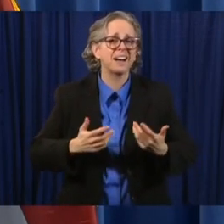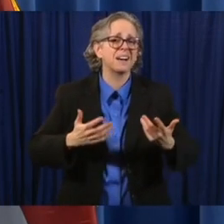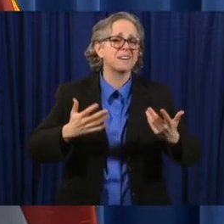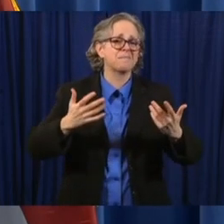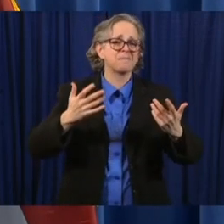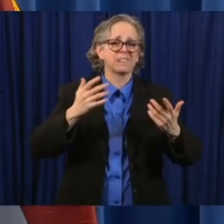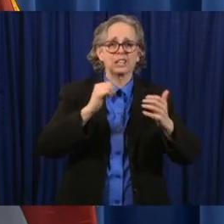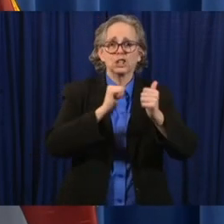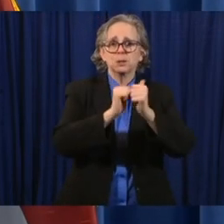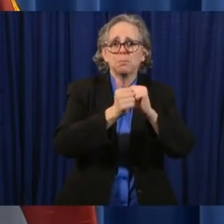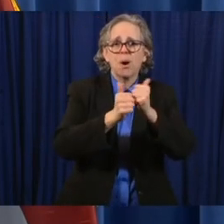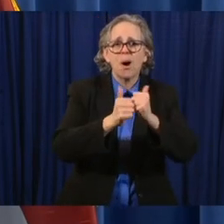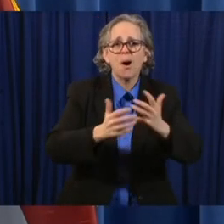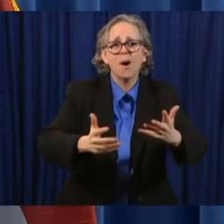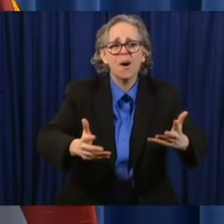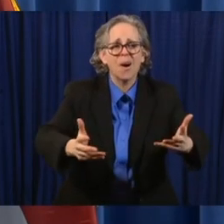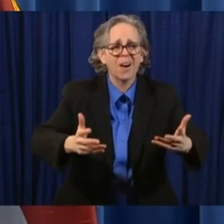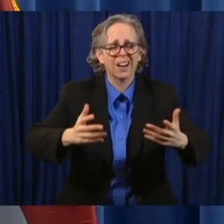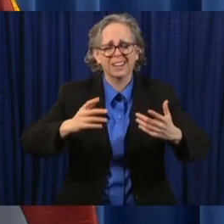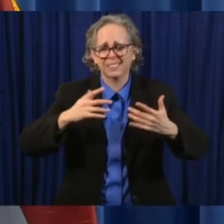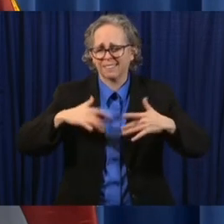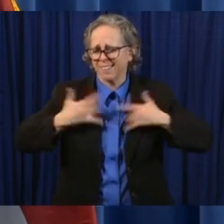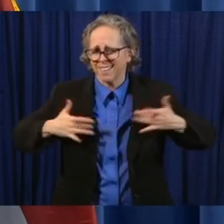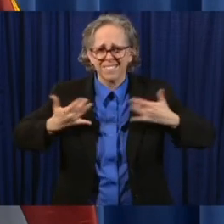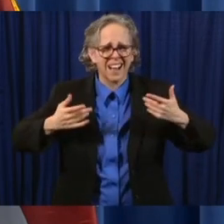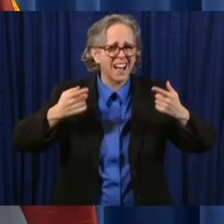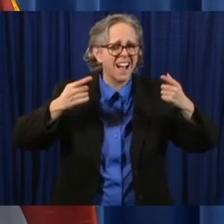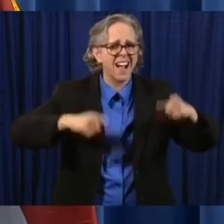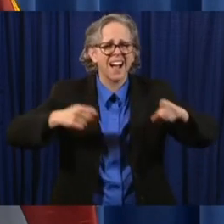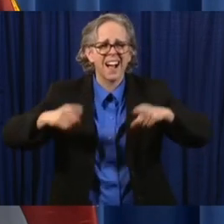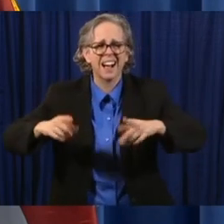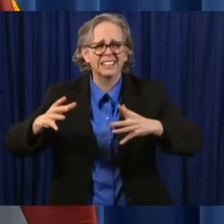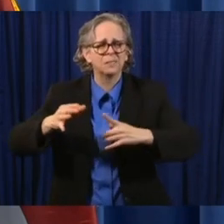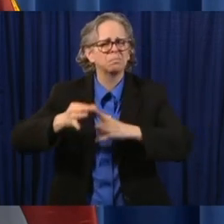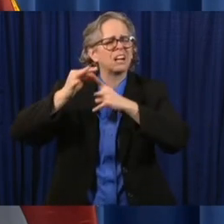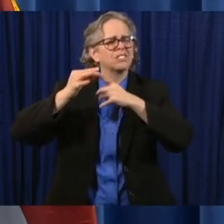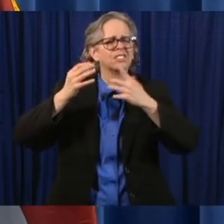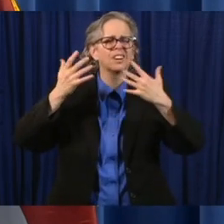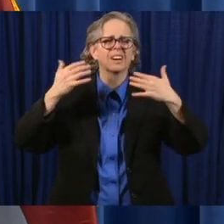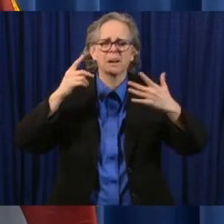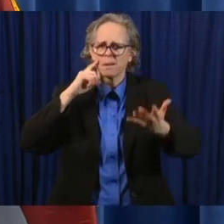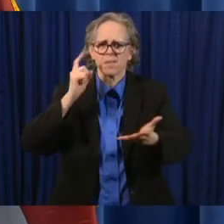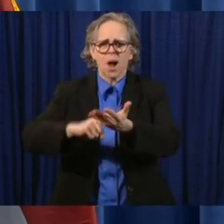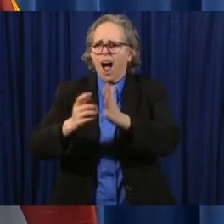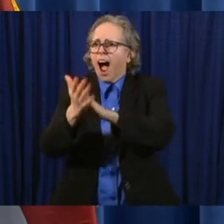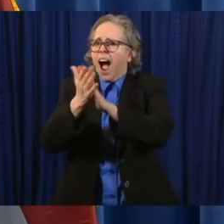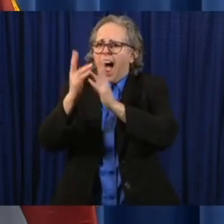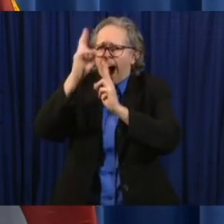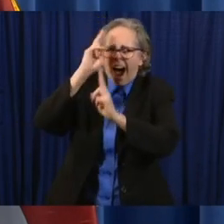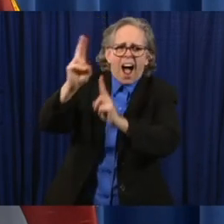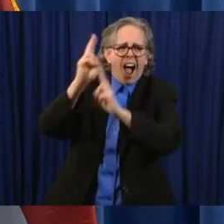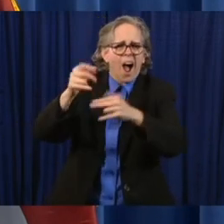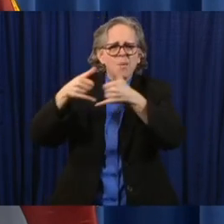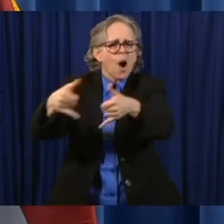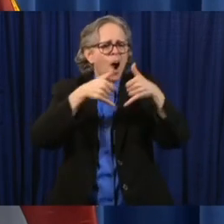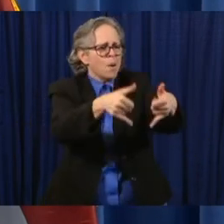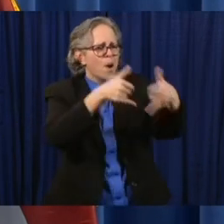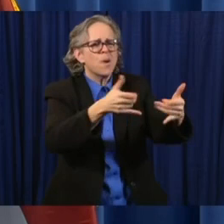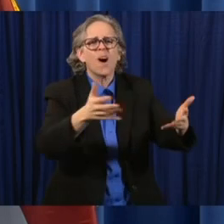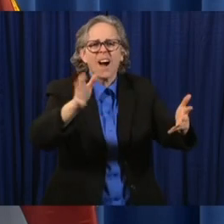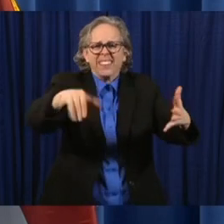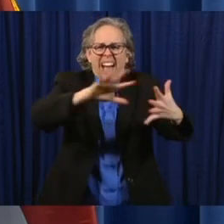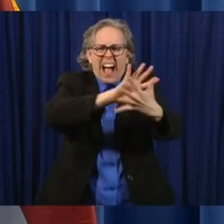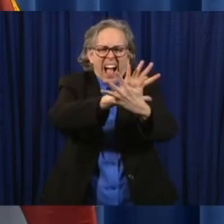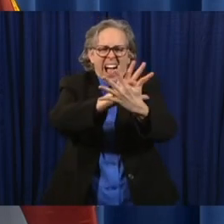sporting events, so many different things, recognitions, and so, we're